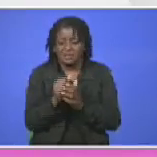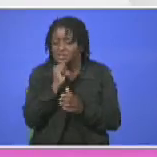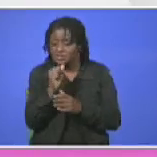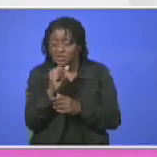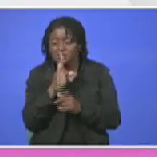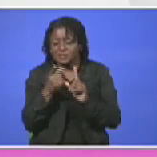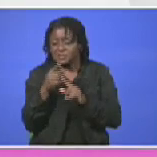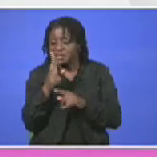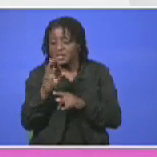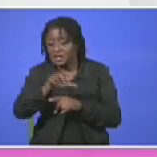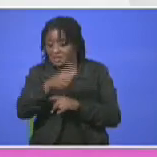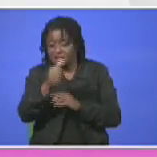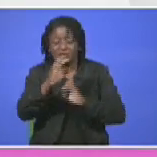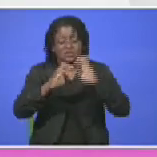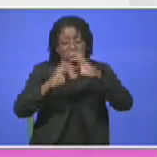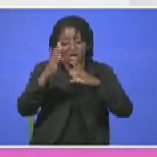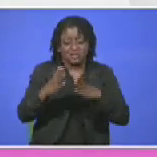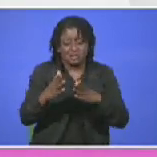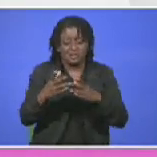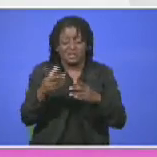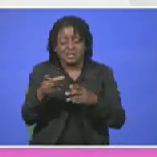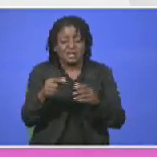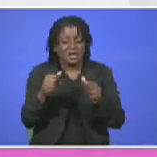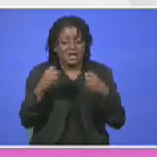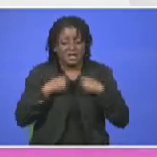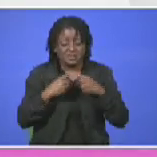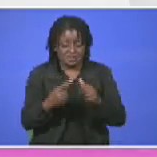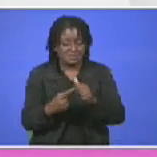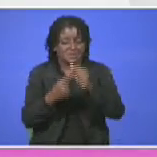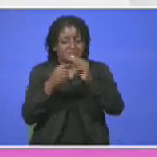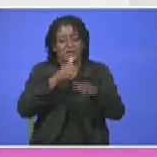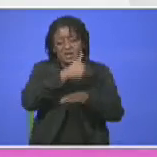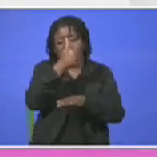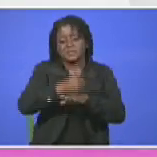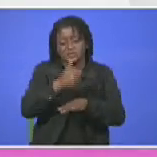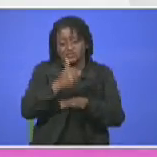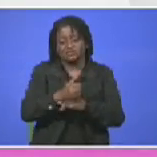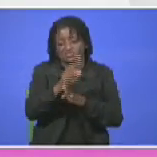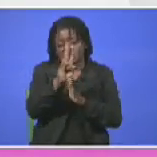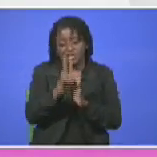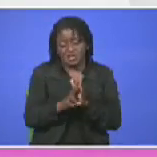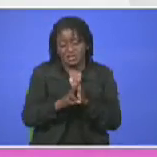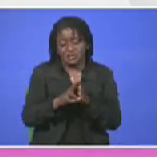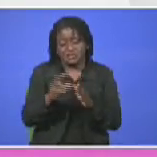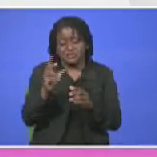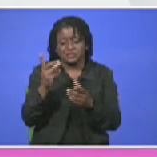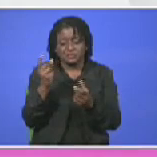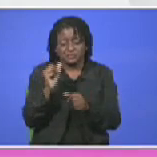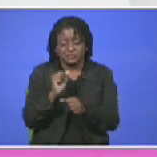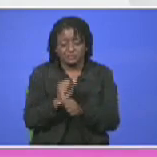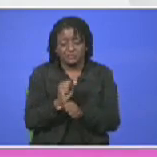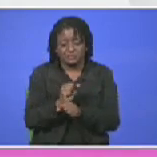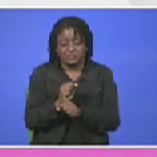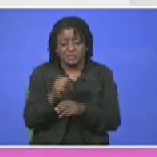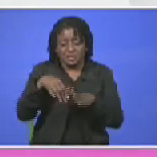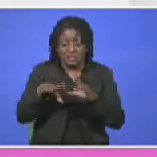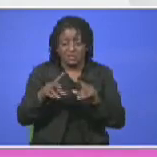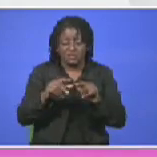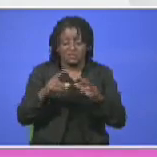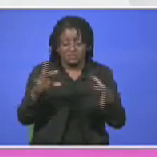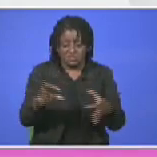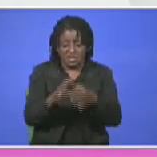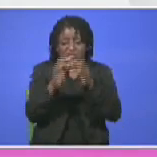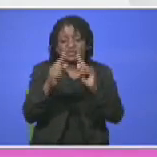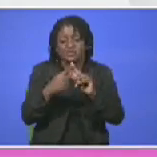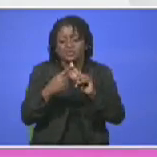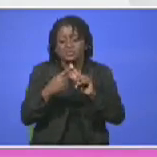contractor. He's there to carry out certain administrative functions in relation to the association. And he has